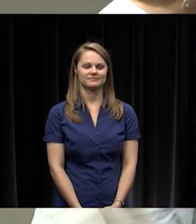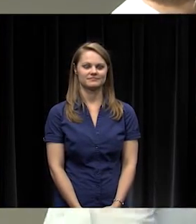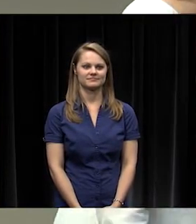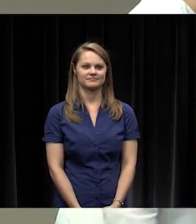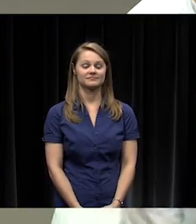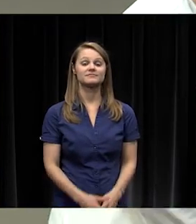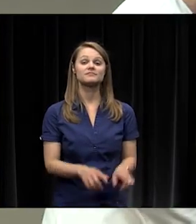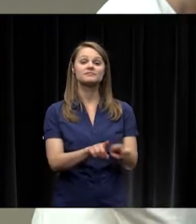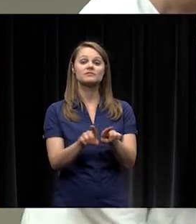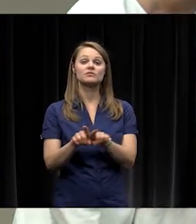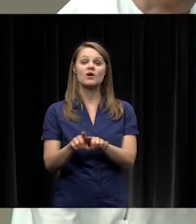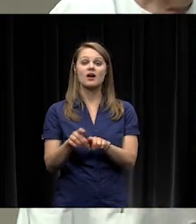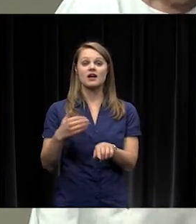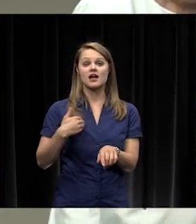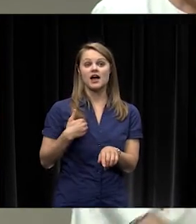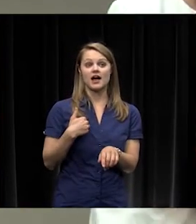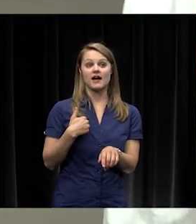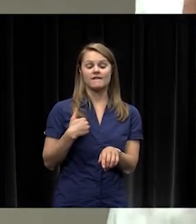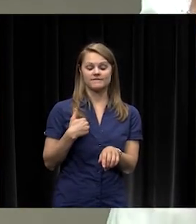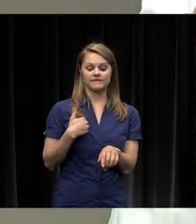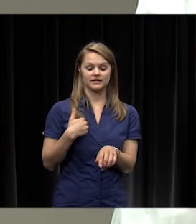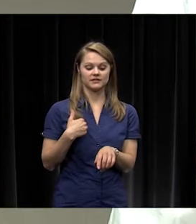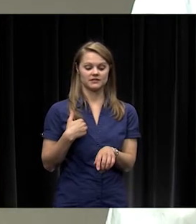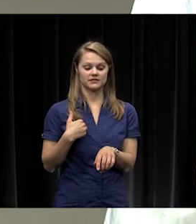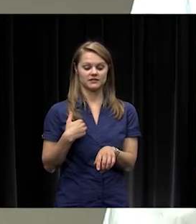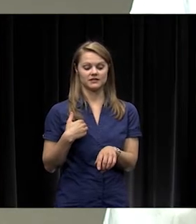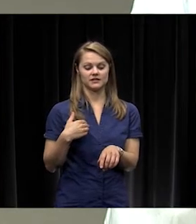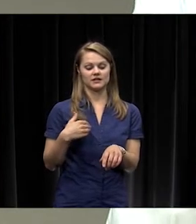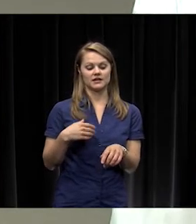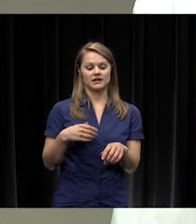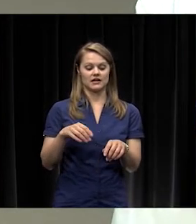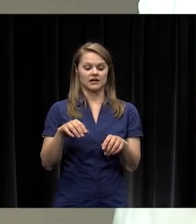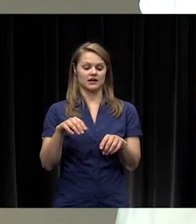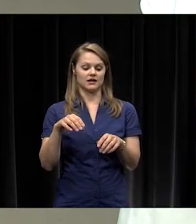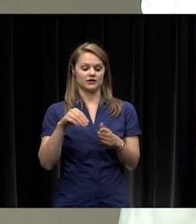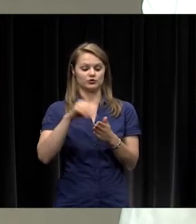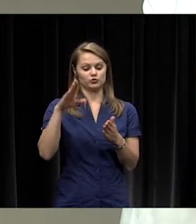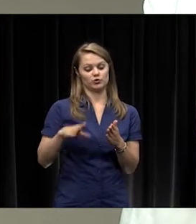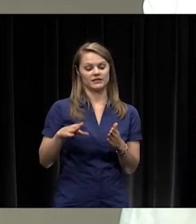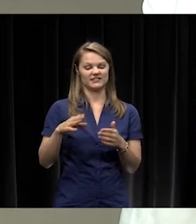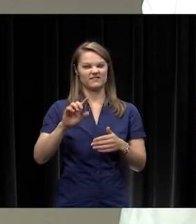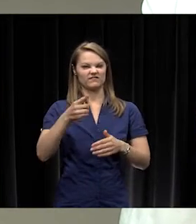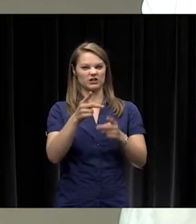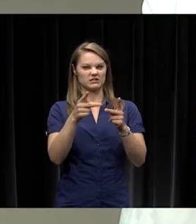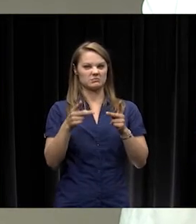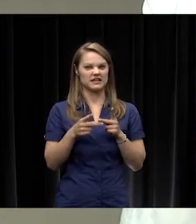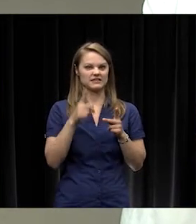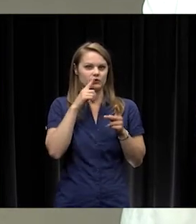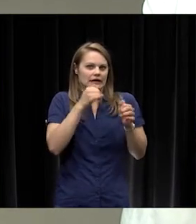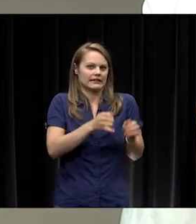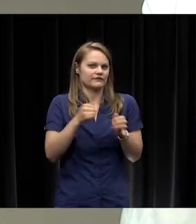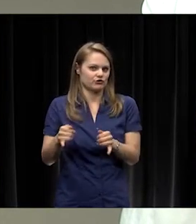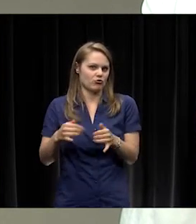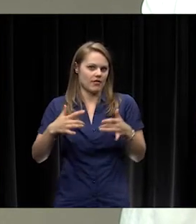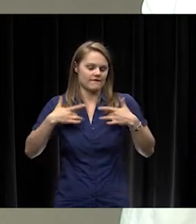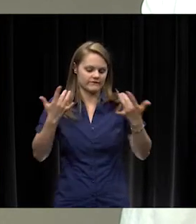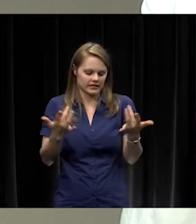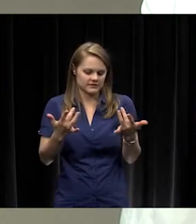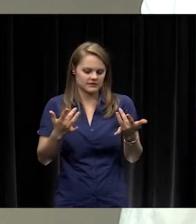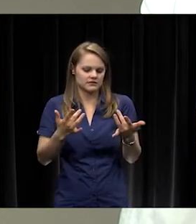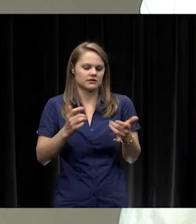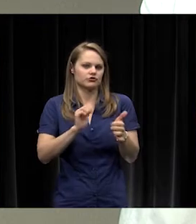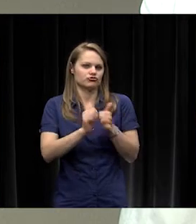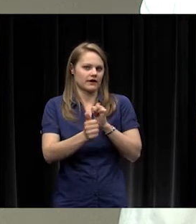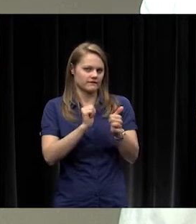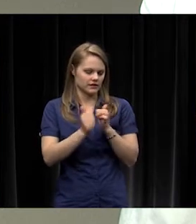We also had numerous students place first in state and individual or relay events in track and field. We had numerous students